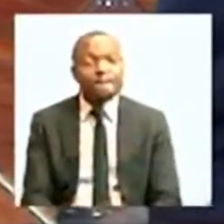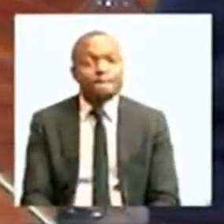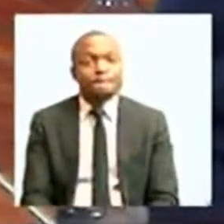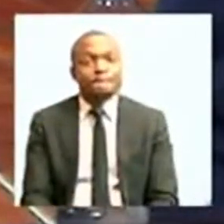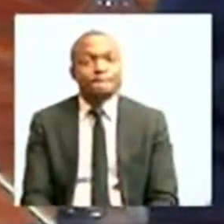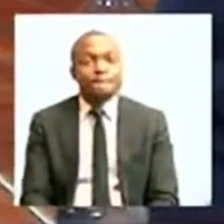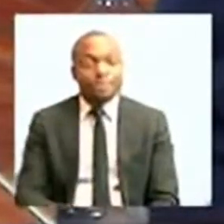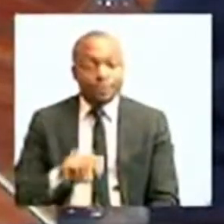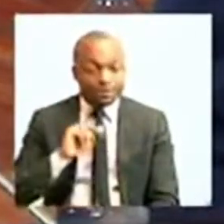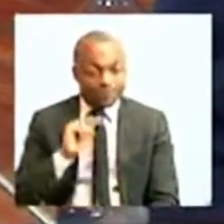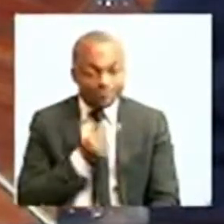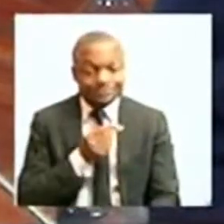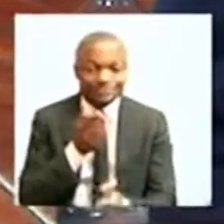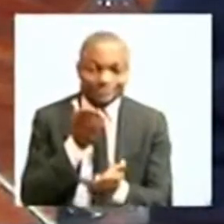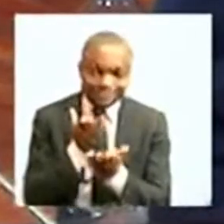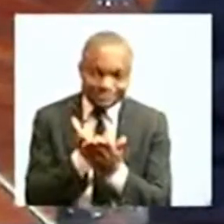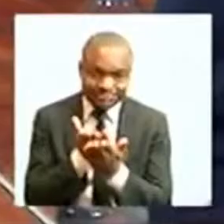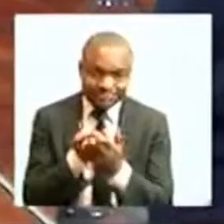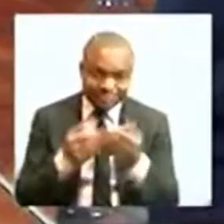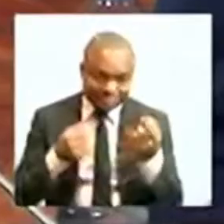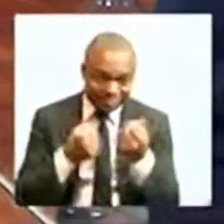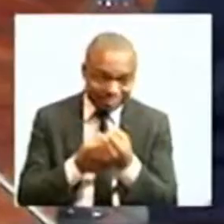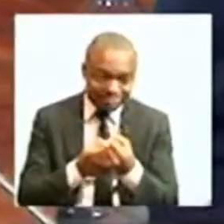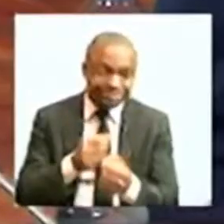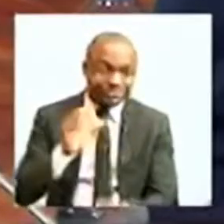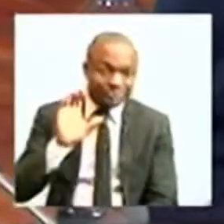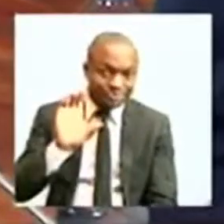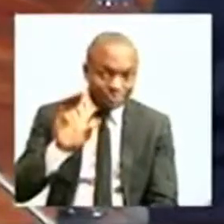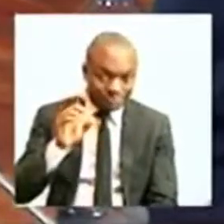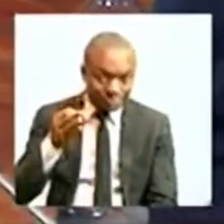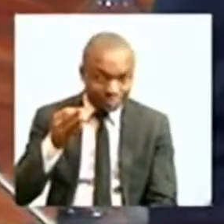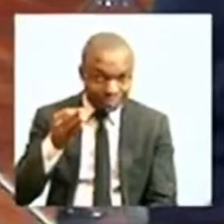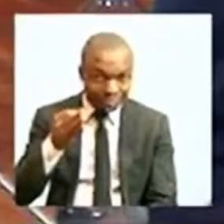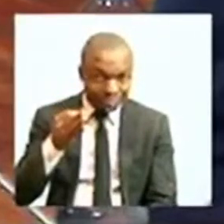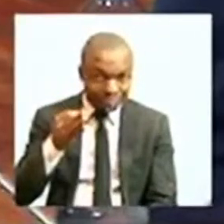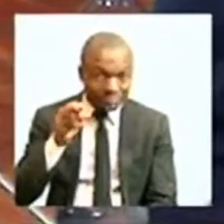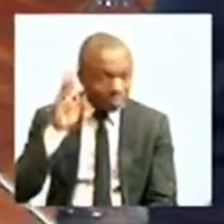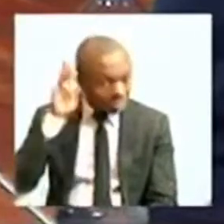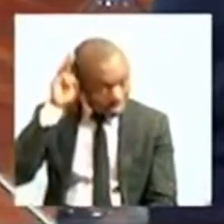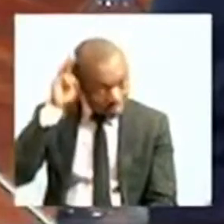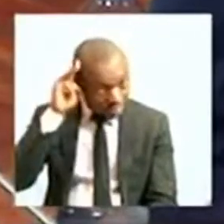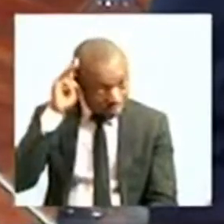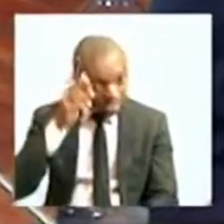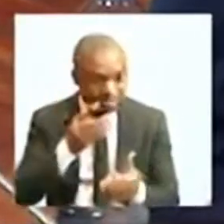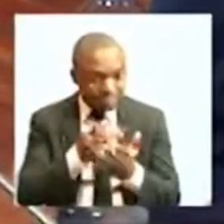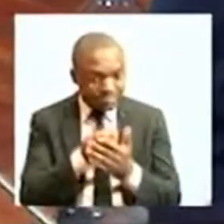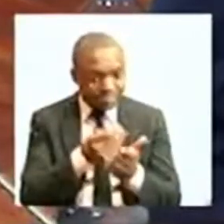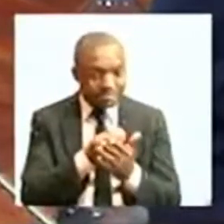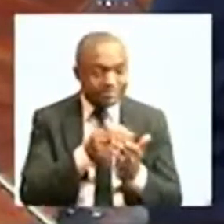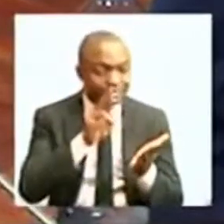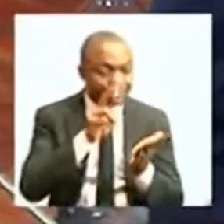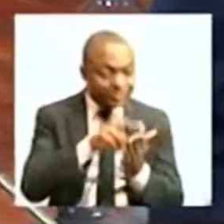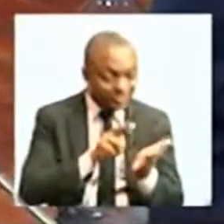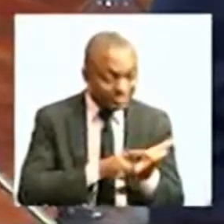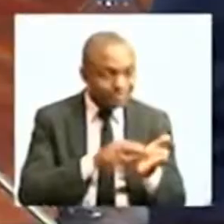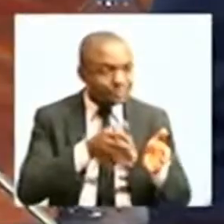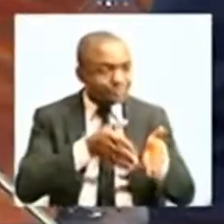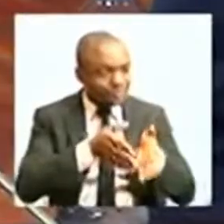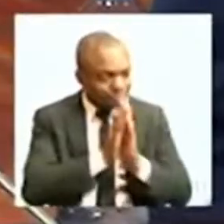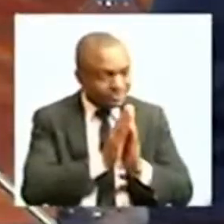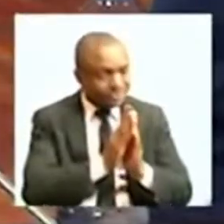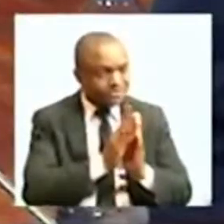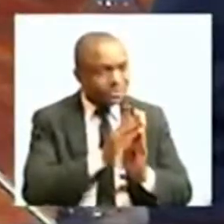when we requested funding for CDF from Ministry of Finance, they reported asking us what are